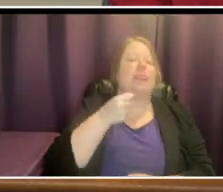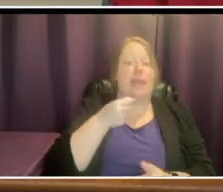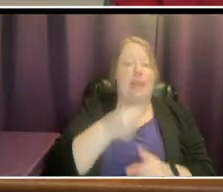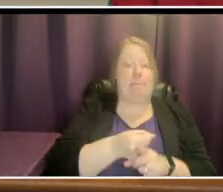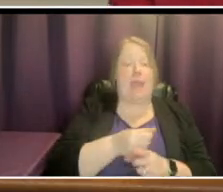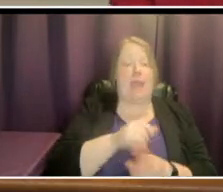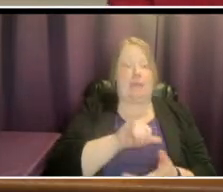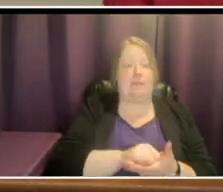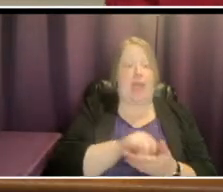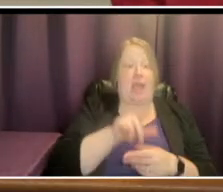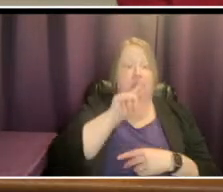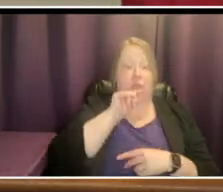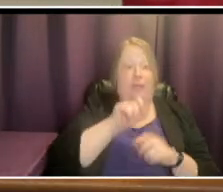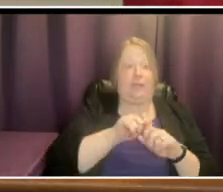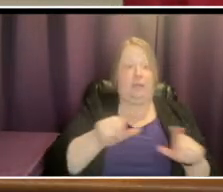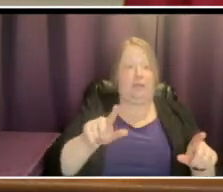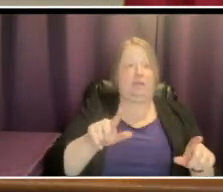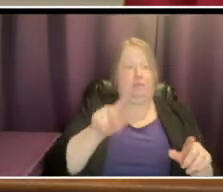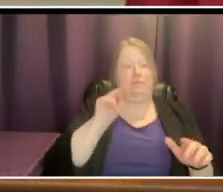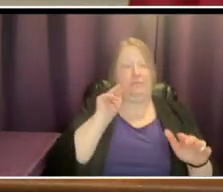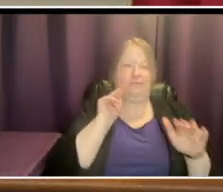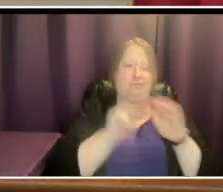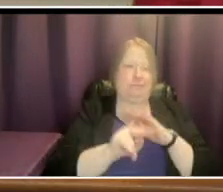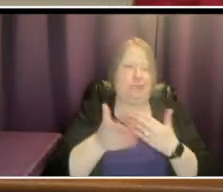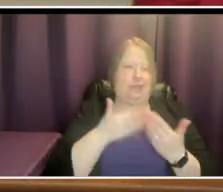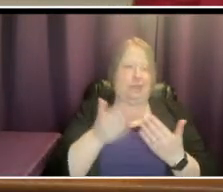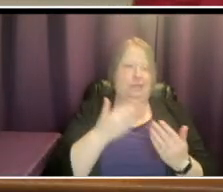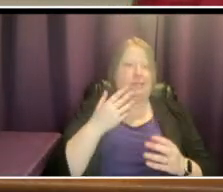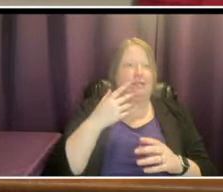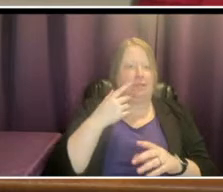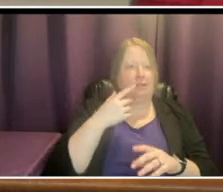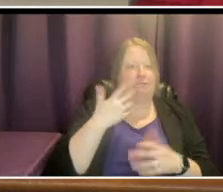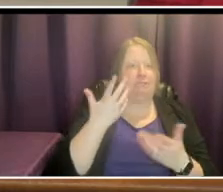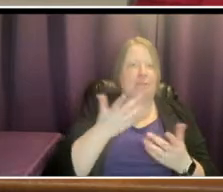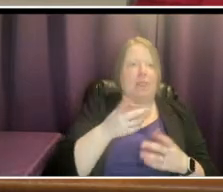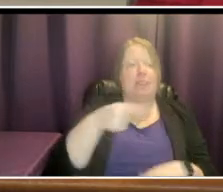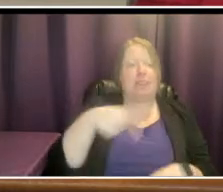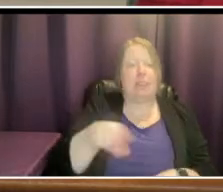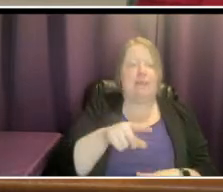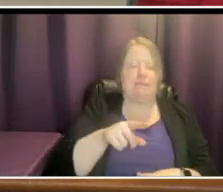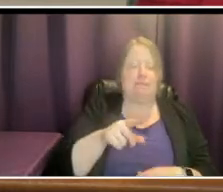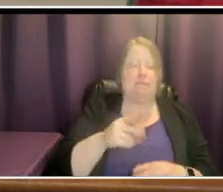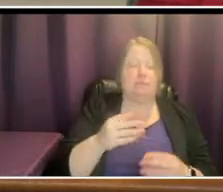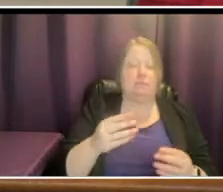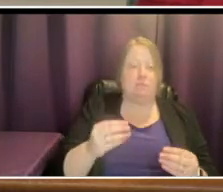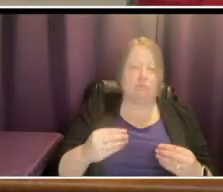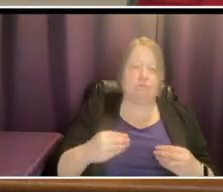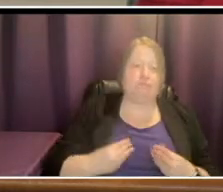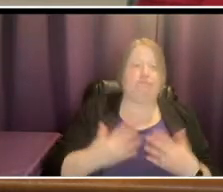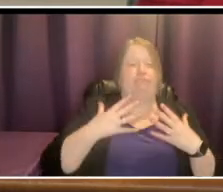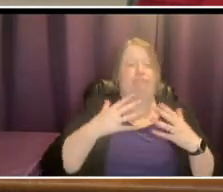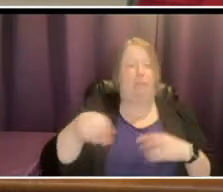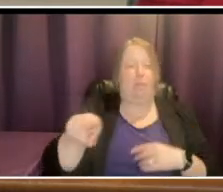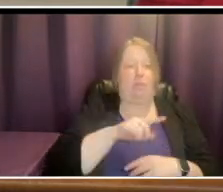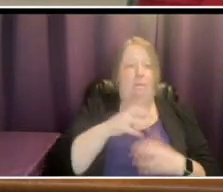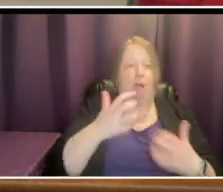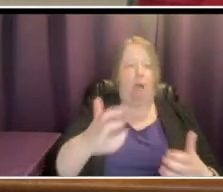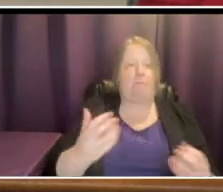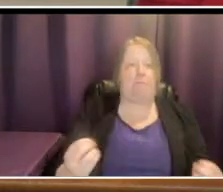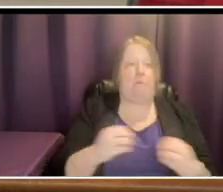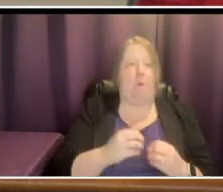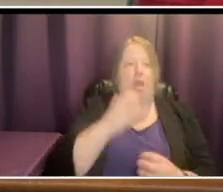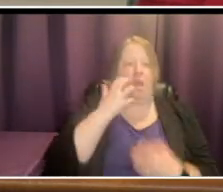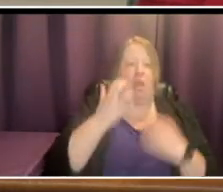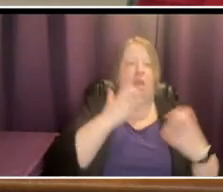It further inflamed the mob, which was chanting, "Hang Mike Pence," and provoked them to even greater violence. This